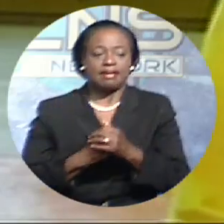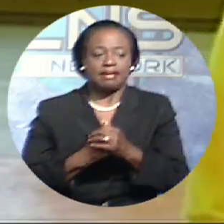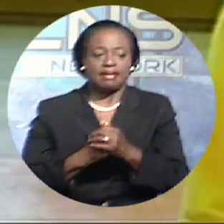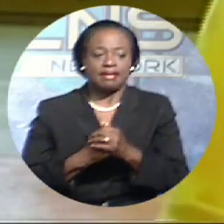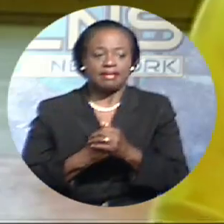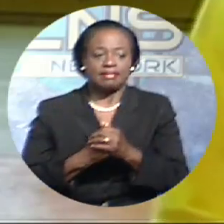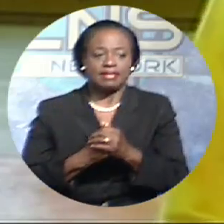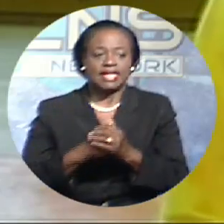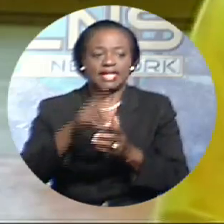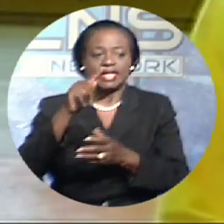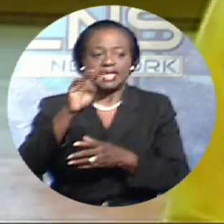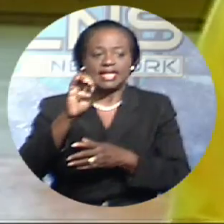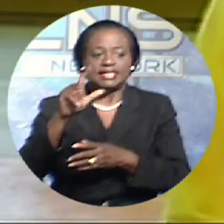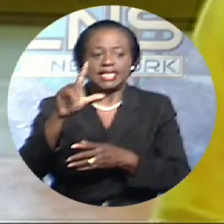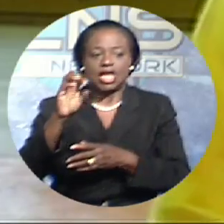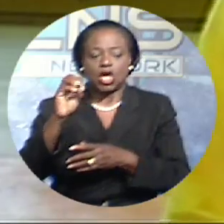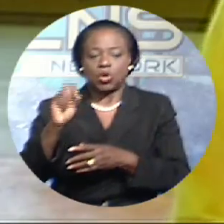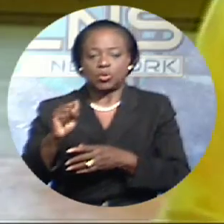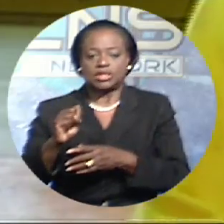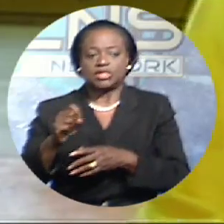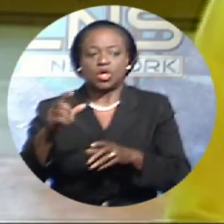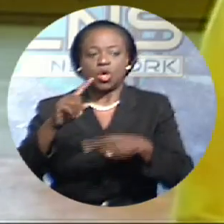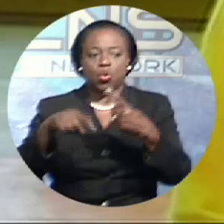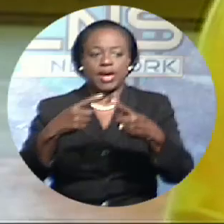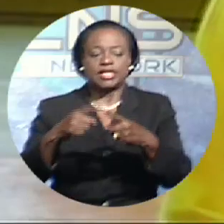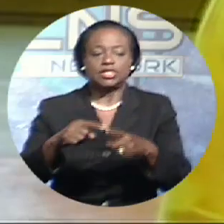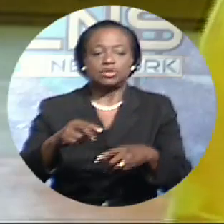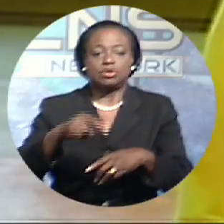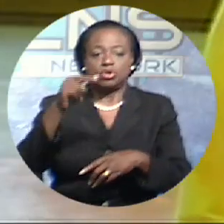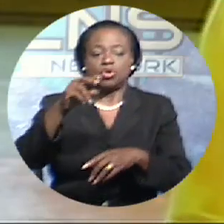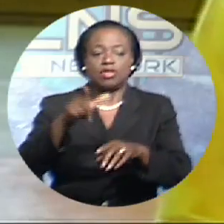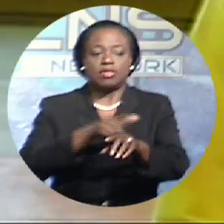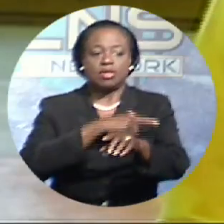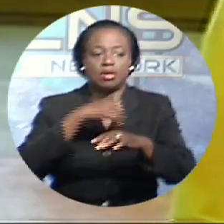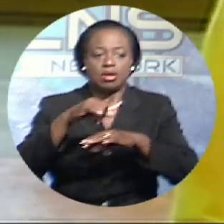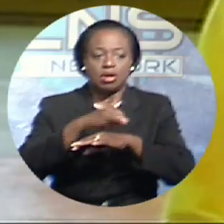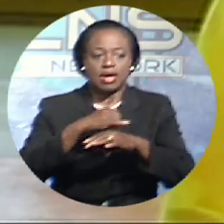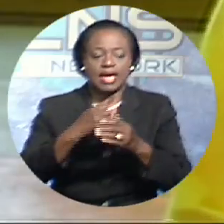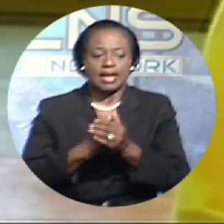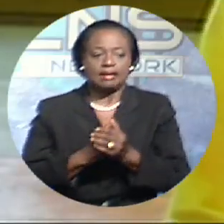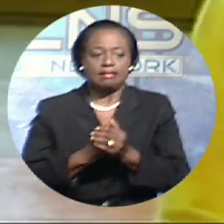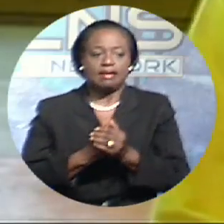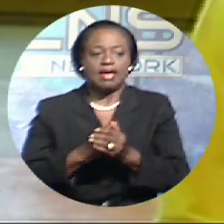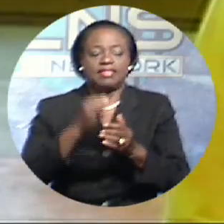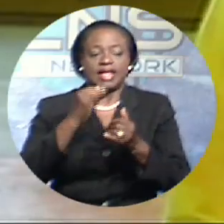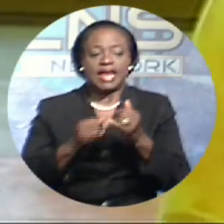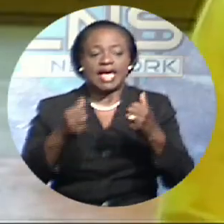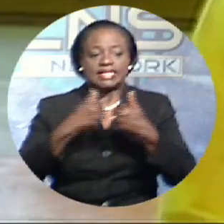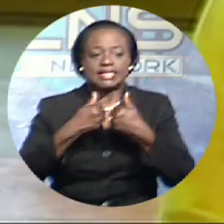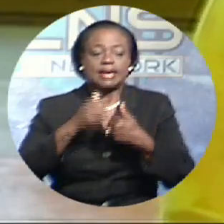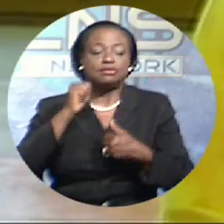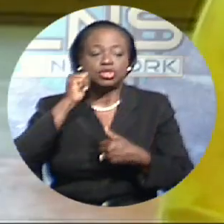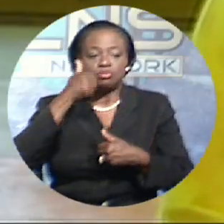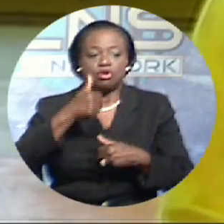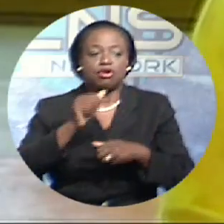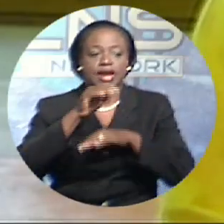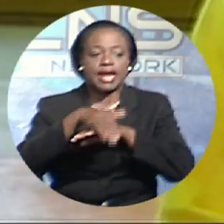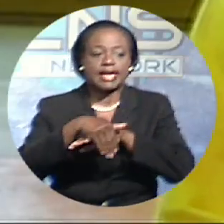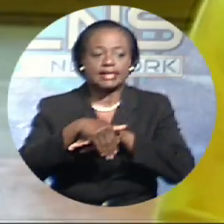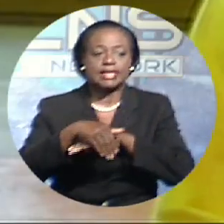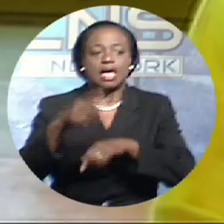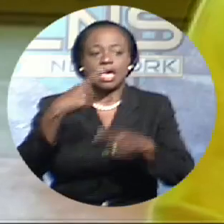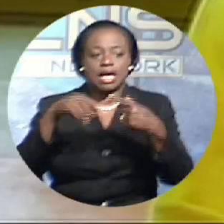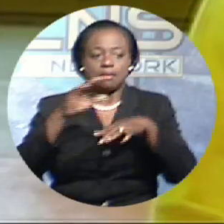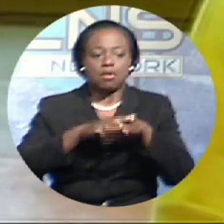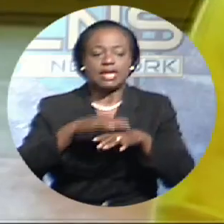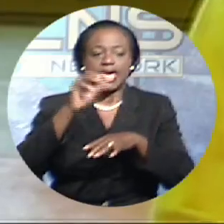Island. That's where Julian Gibson is headed tomorrow. And then in the feature game here tonight, you don't want to miss it. If you're not doing anything, come on down to the AF Adderley